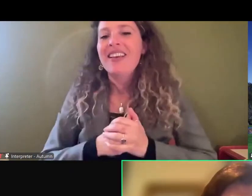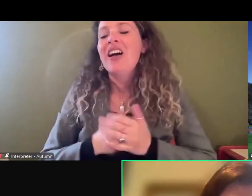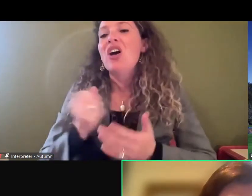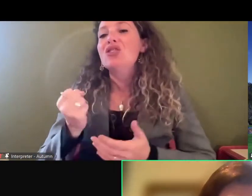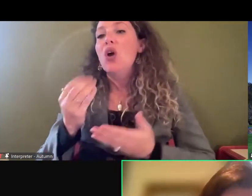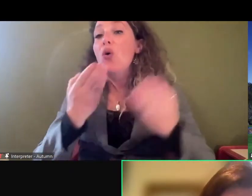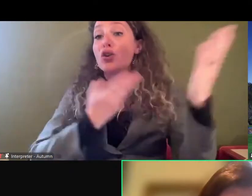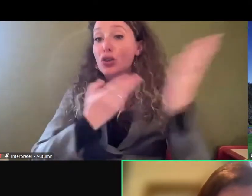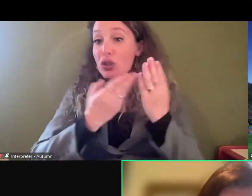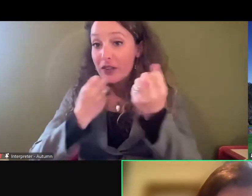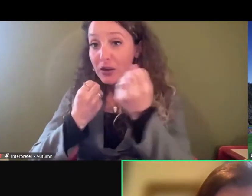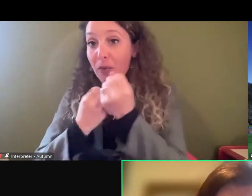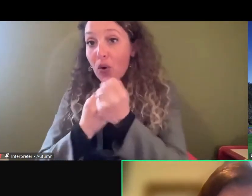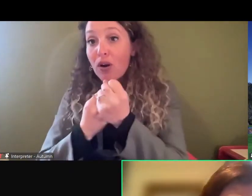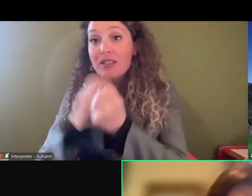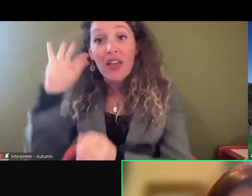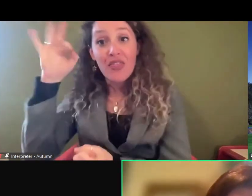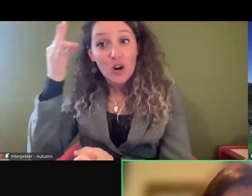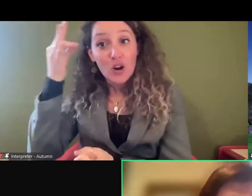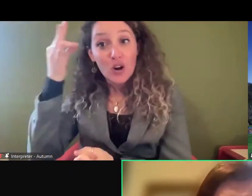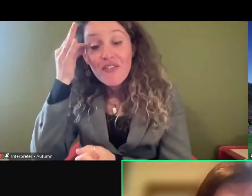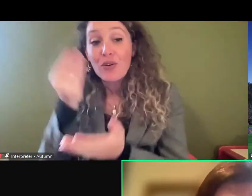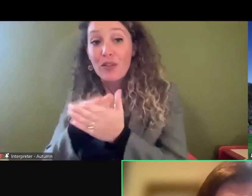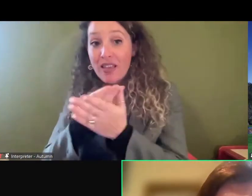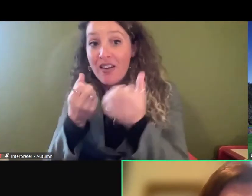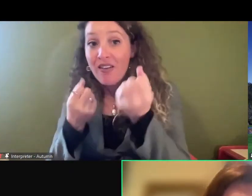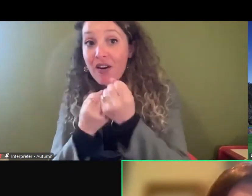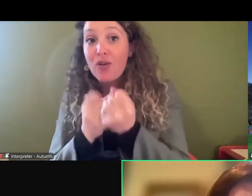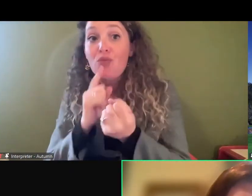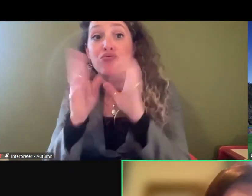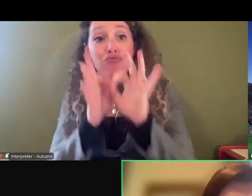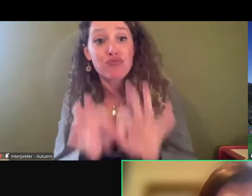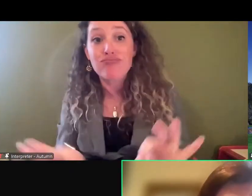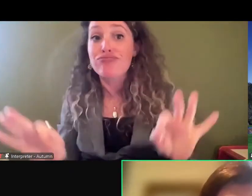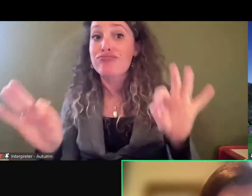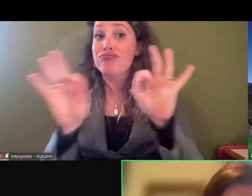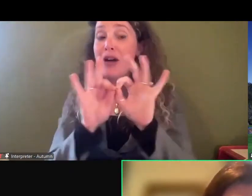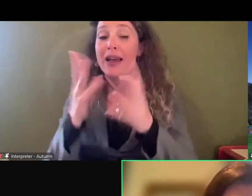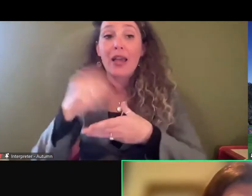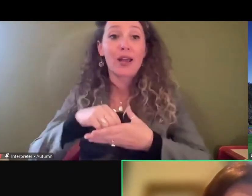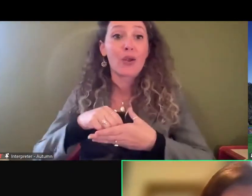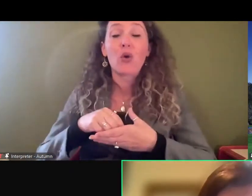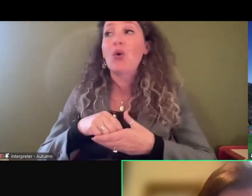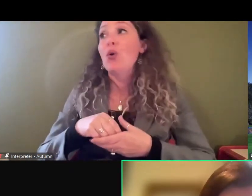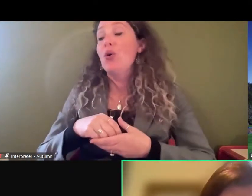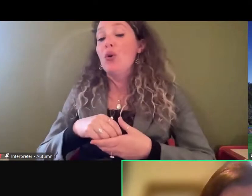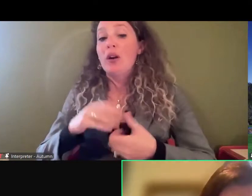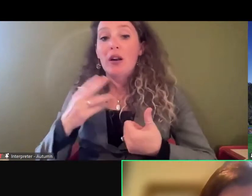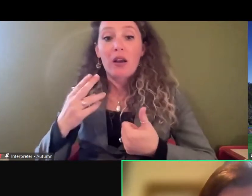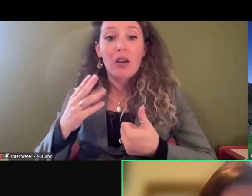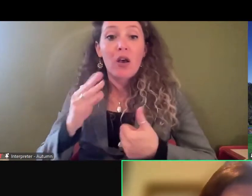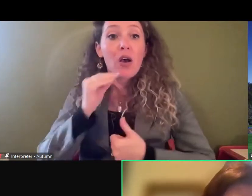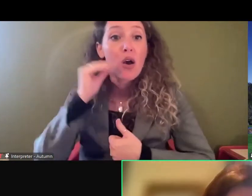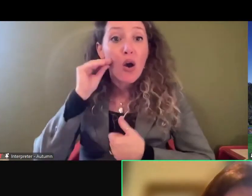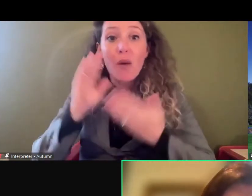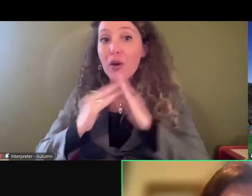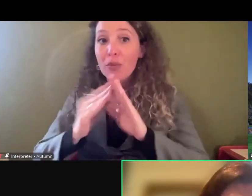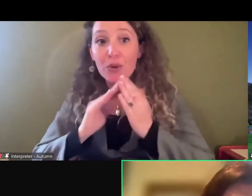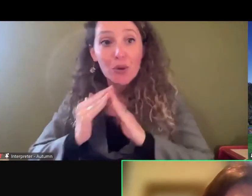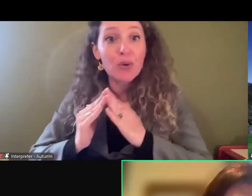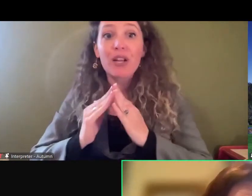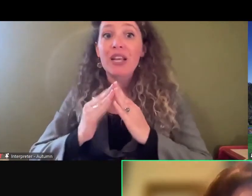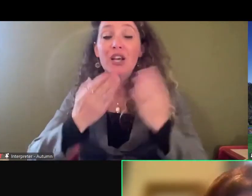supports that are federally funded are incredibly important. So that would include things like home and community-based services